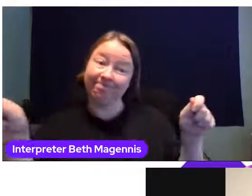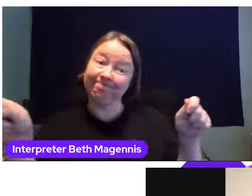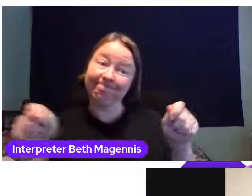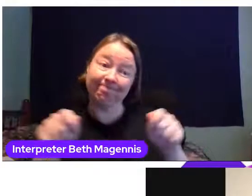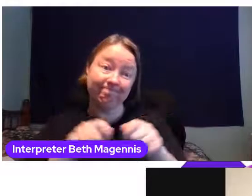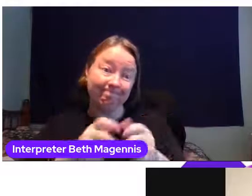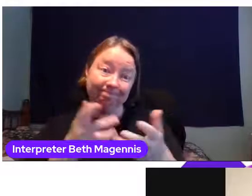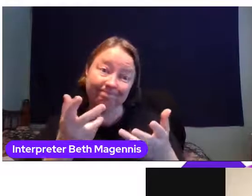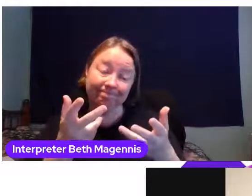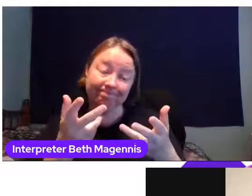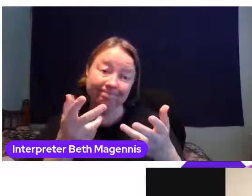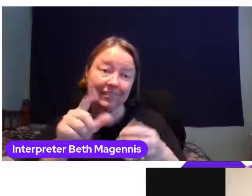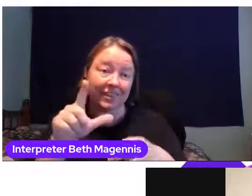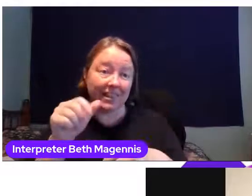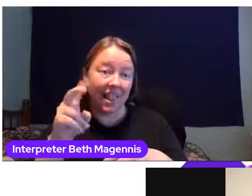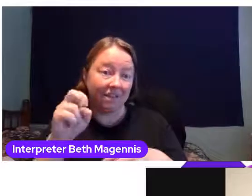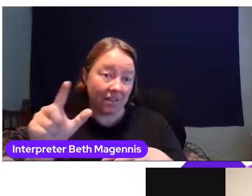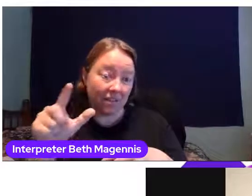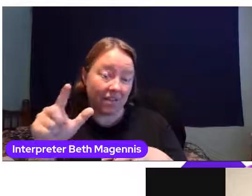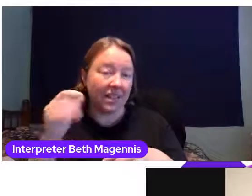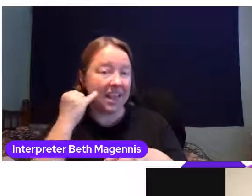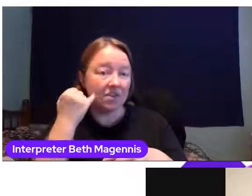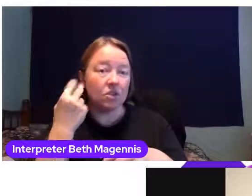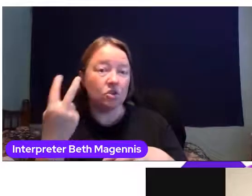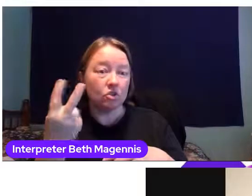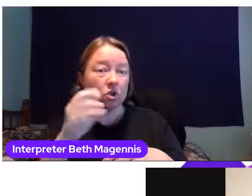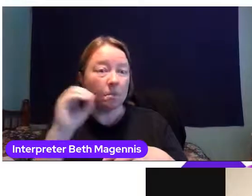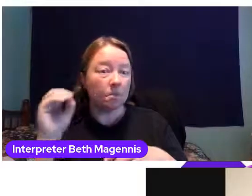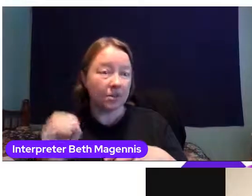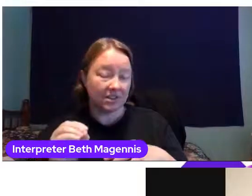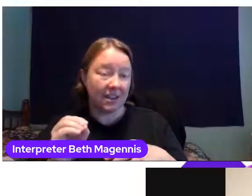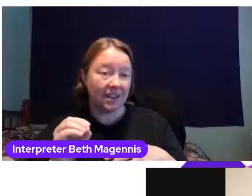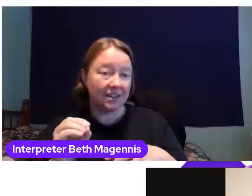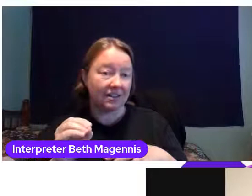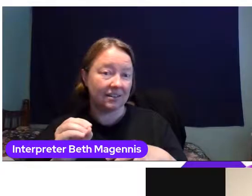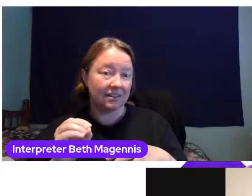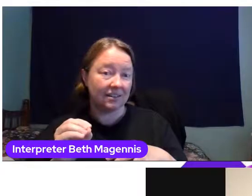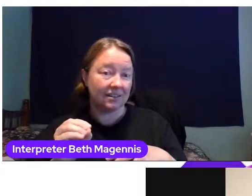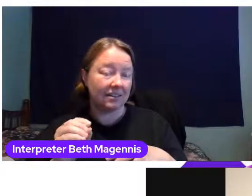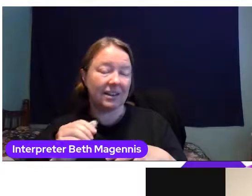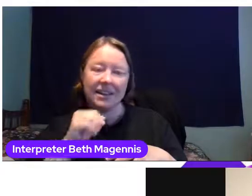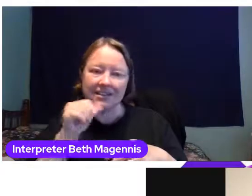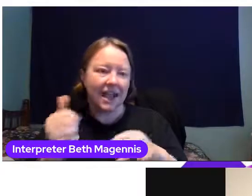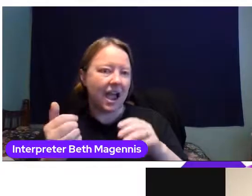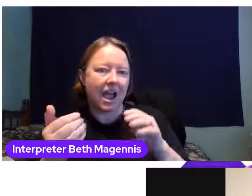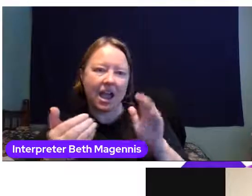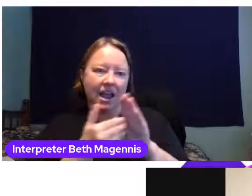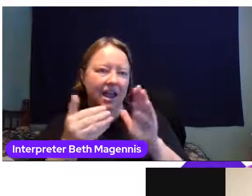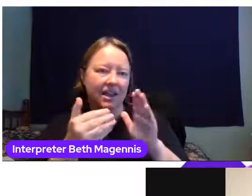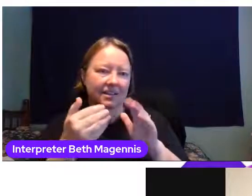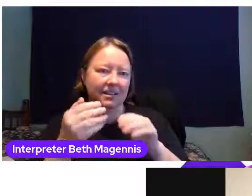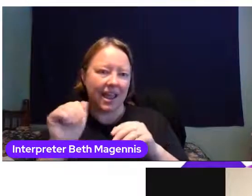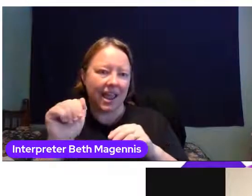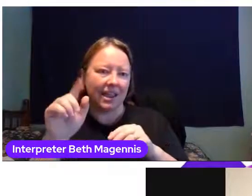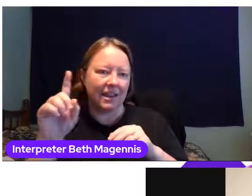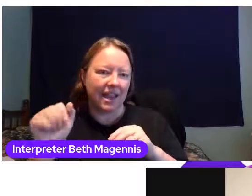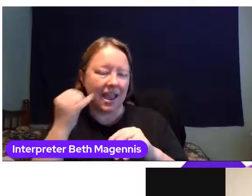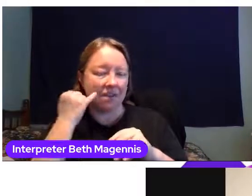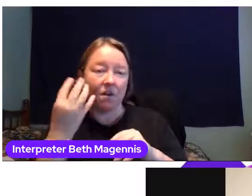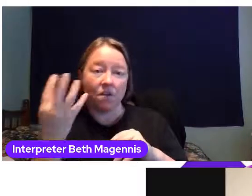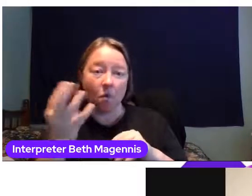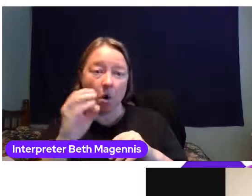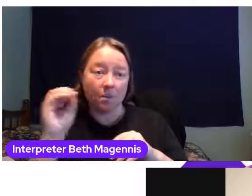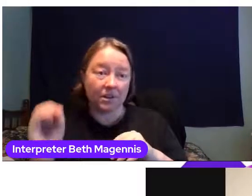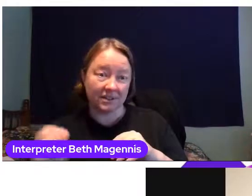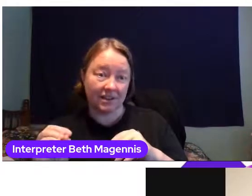The level is the level. If it's a 2% cross slope, it doesn't violate the ADA. If it's a 4% cross slope, we're